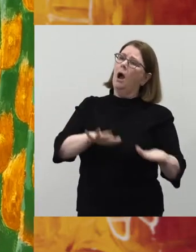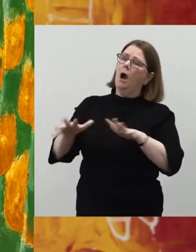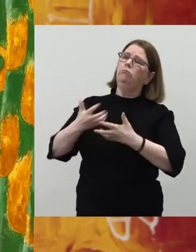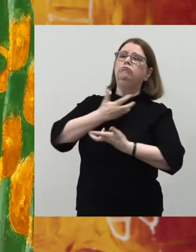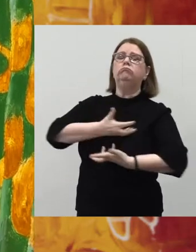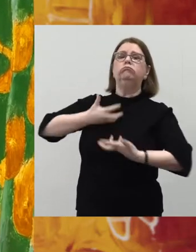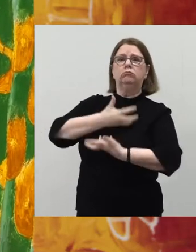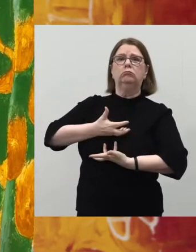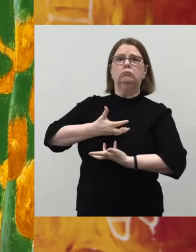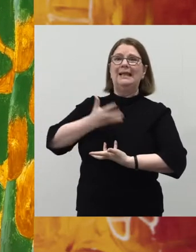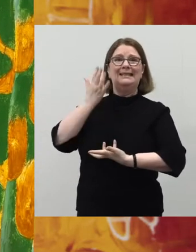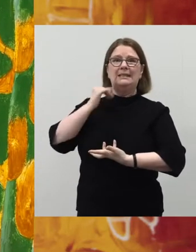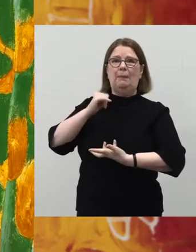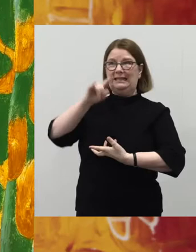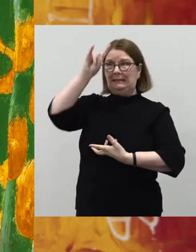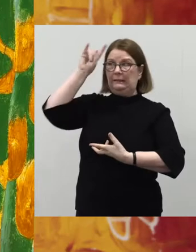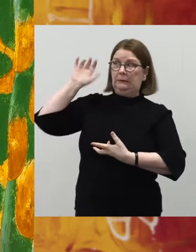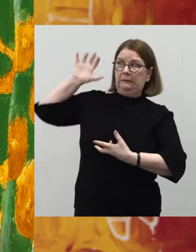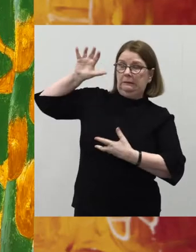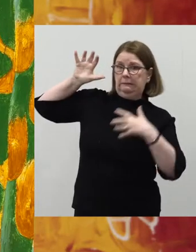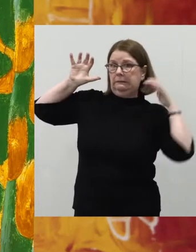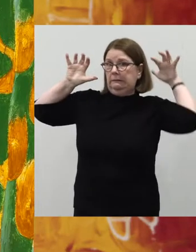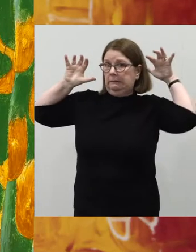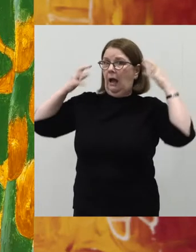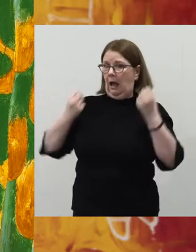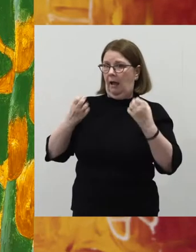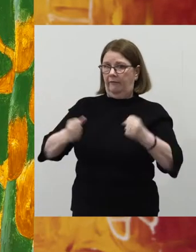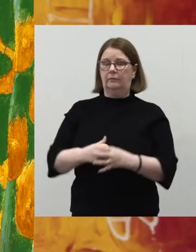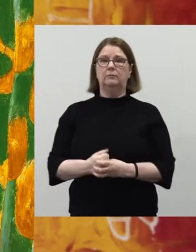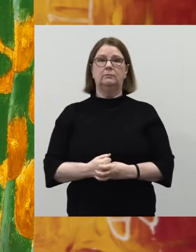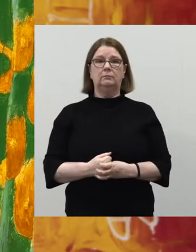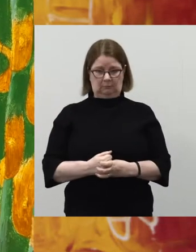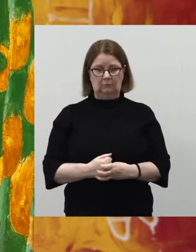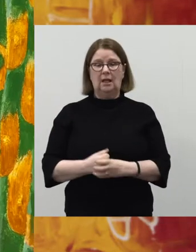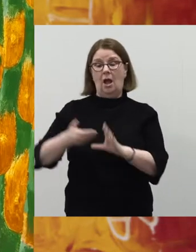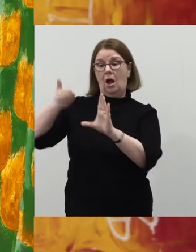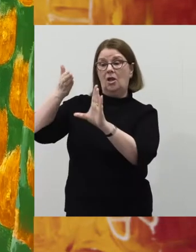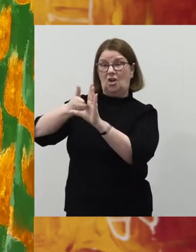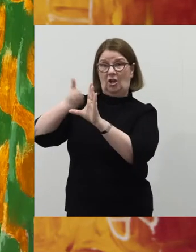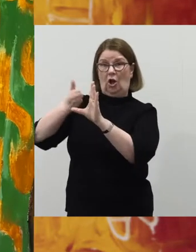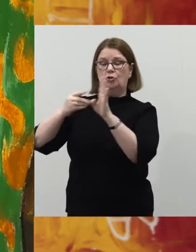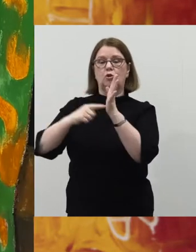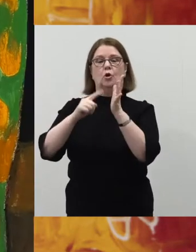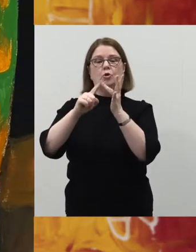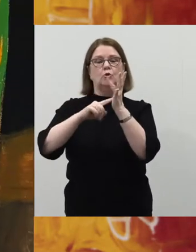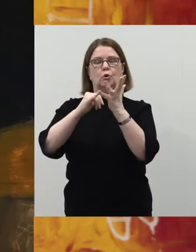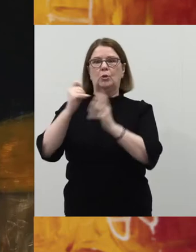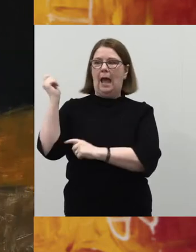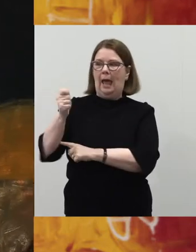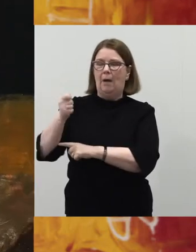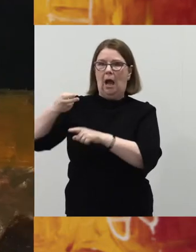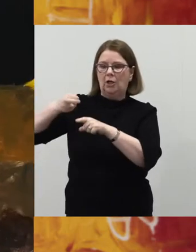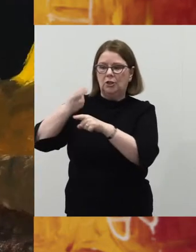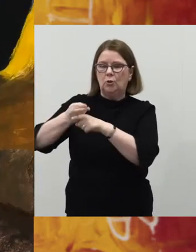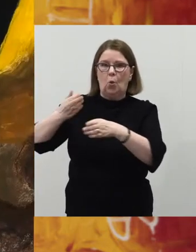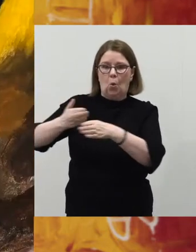doctor, shrouded in shadows. In contrast, the artist seems calm, even comfortable, in the